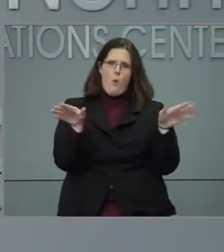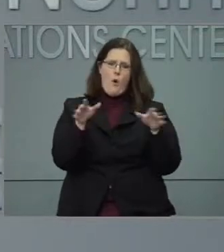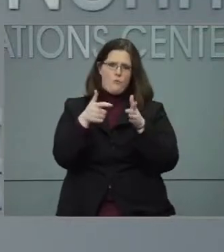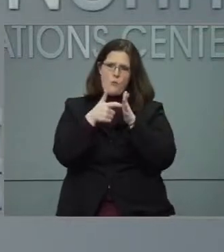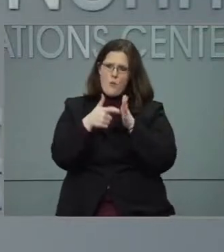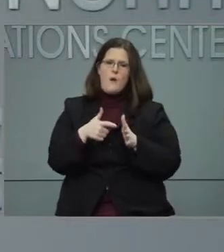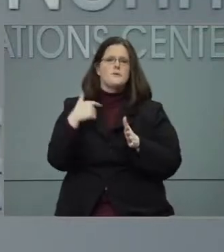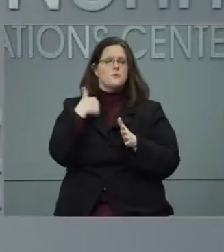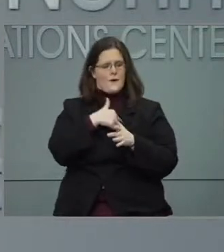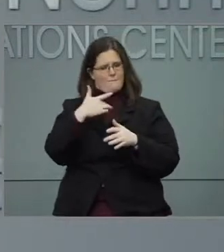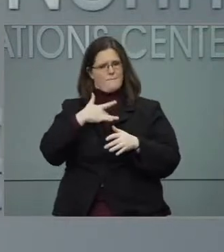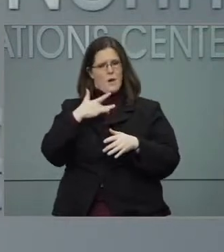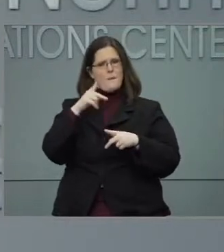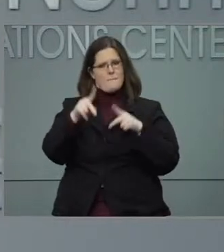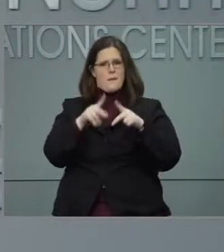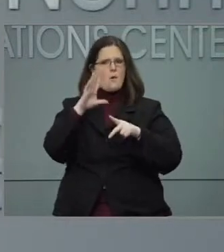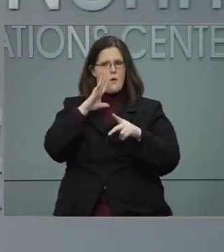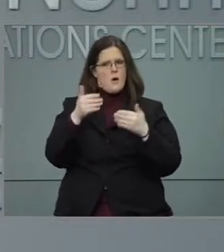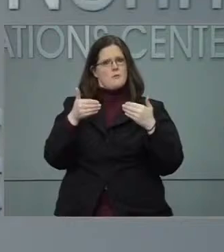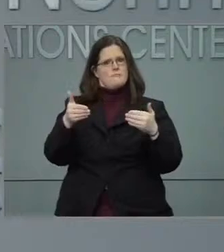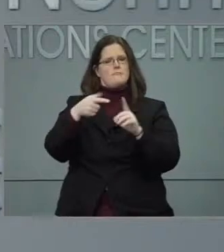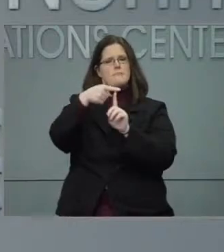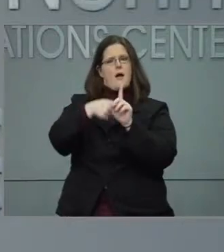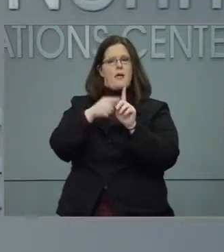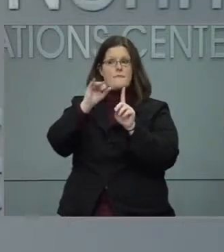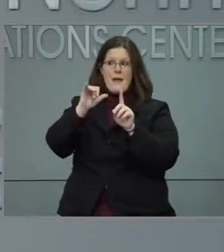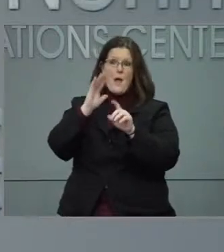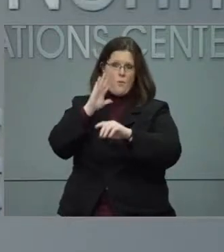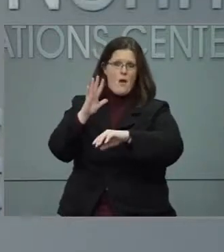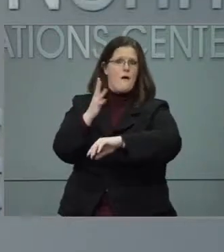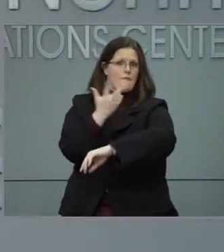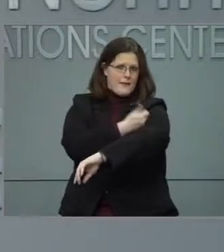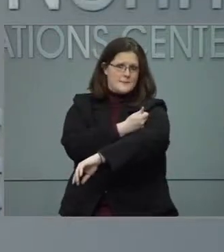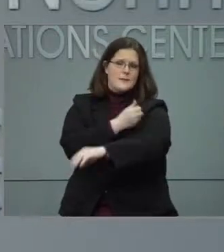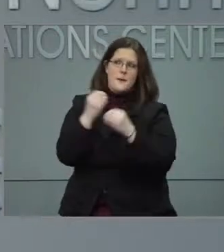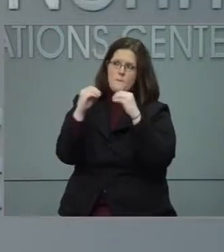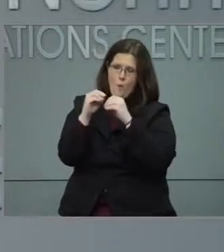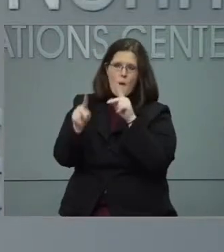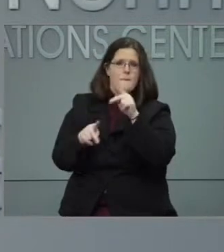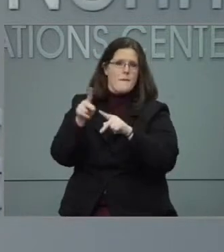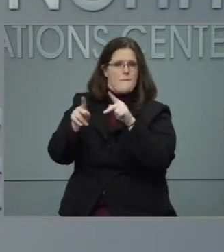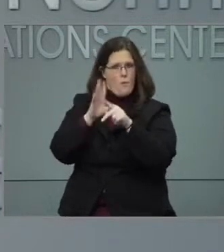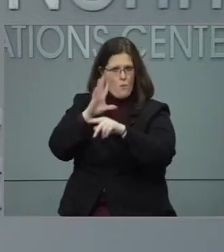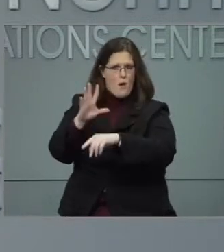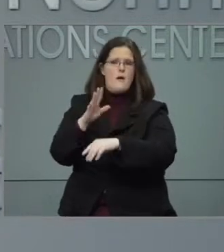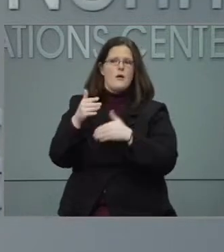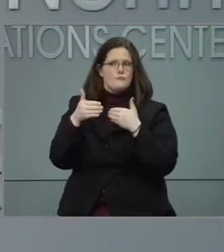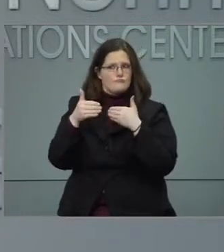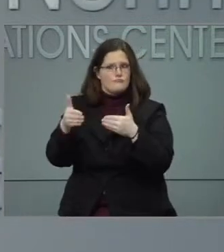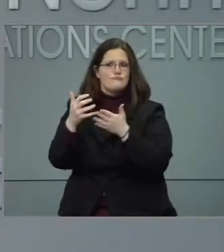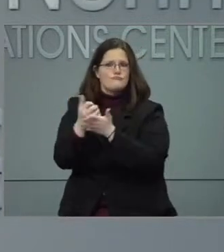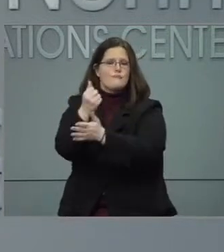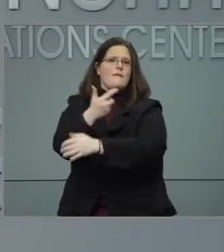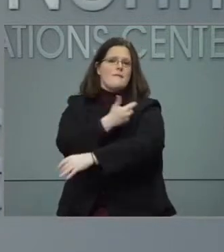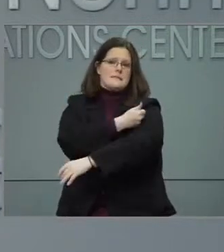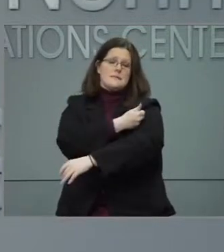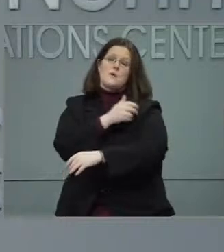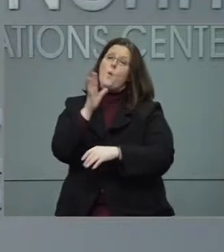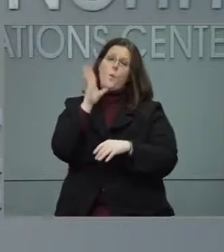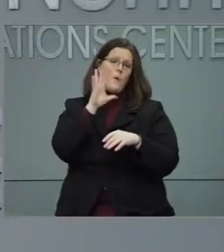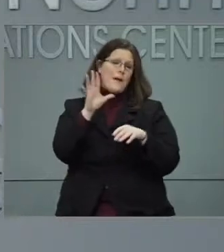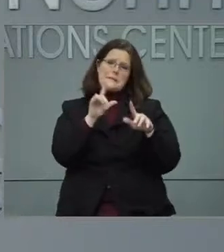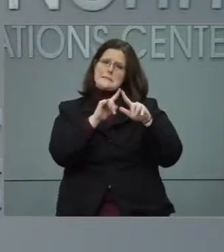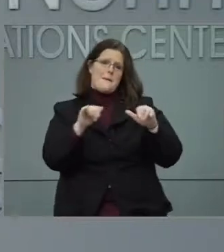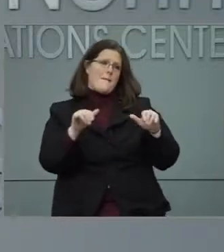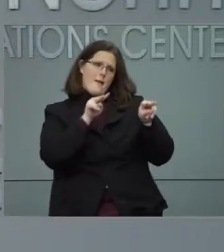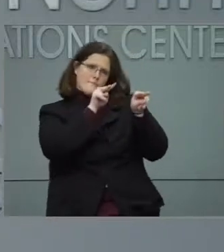and we want everybody to work hard in order to be able to do that. Obviously, we're going to continue to look at our trends, and